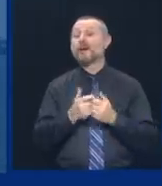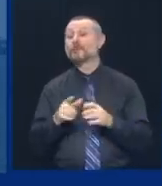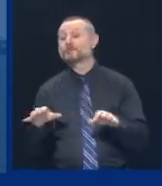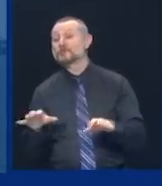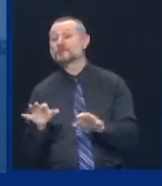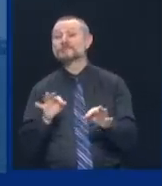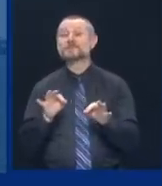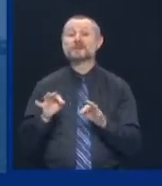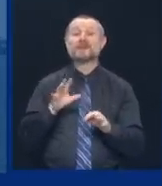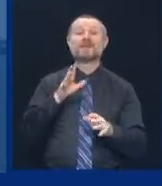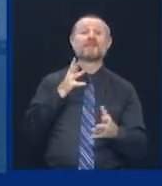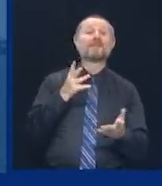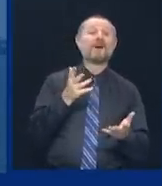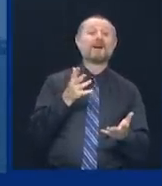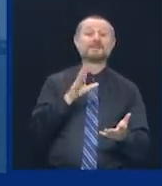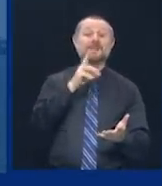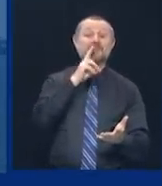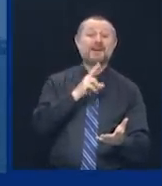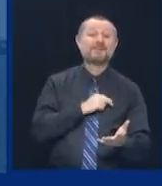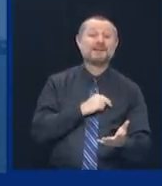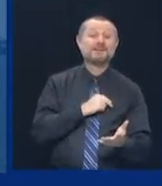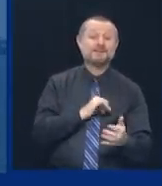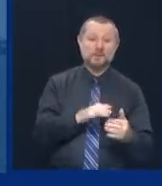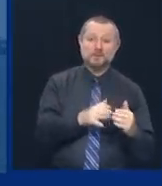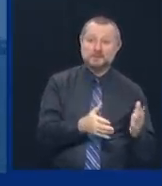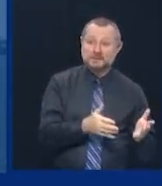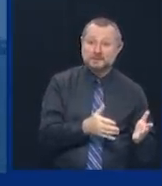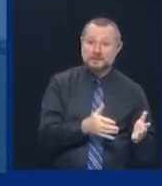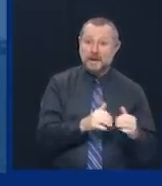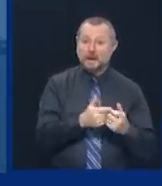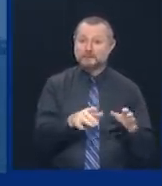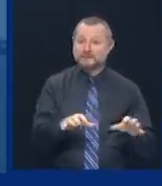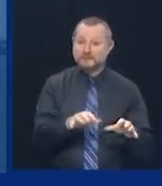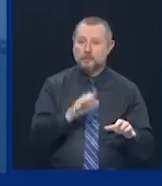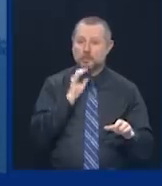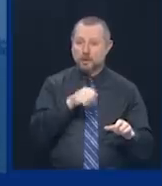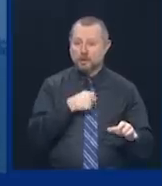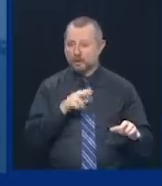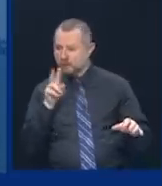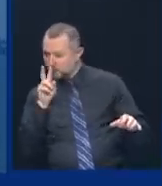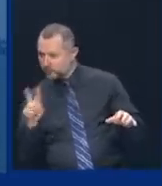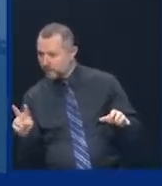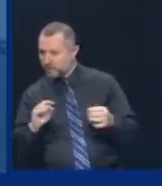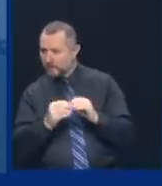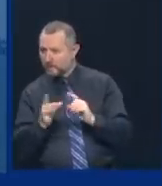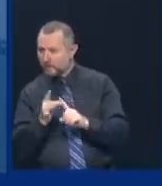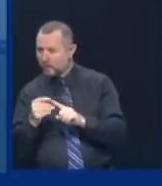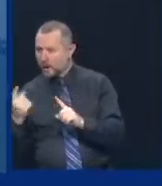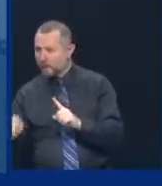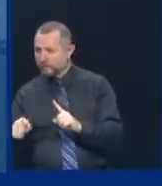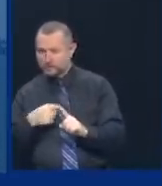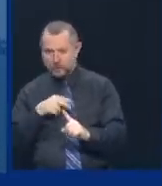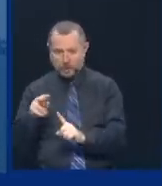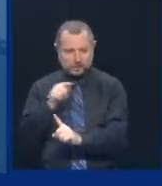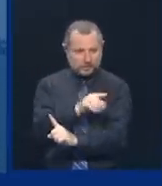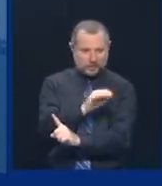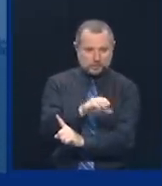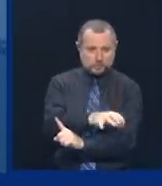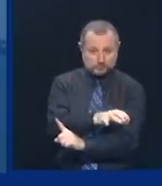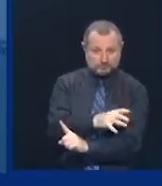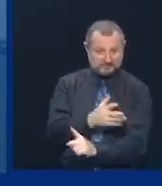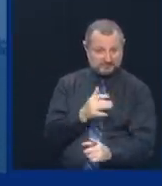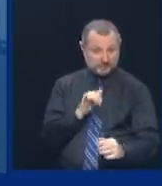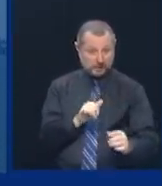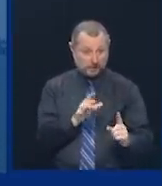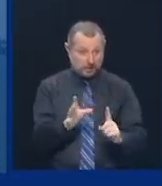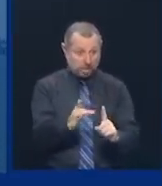the Thanksgiving weekend, I will tell you the infection rate next week. It's a pure function of